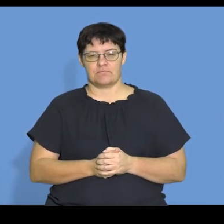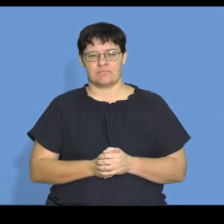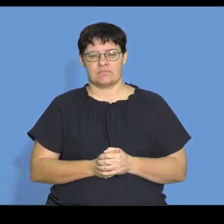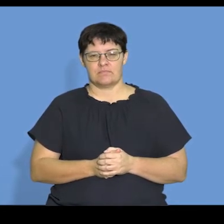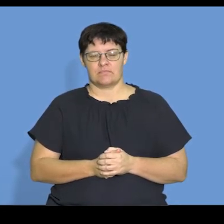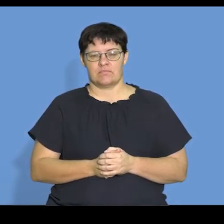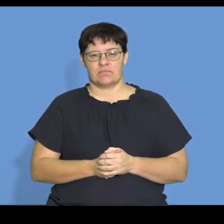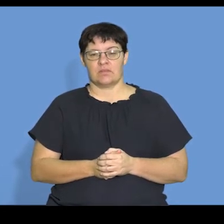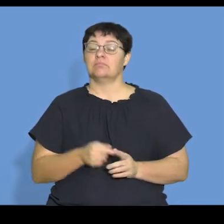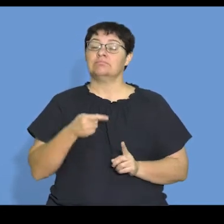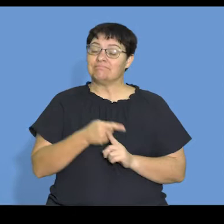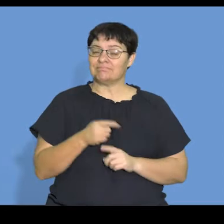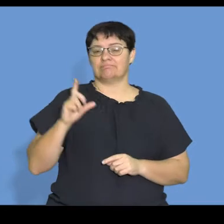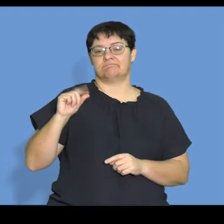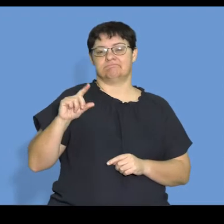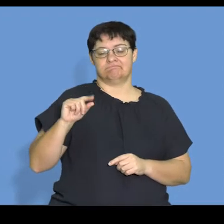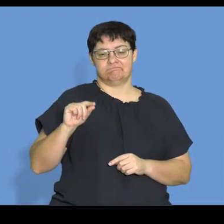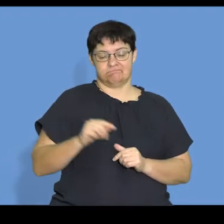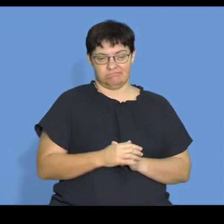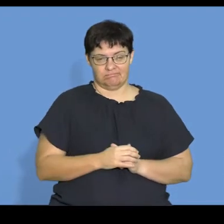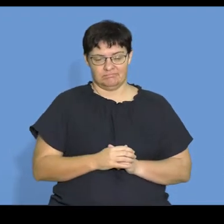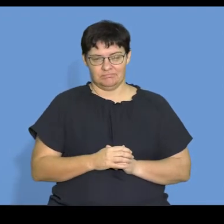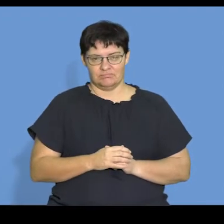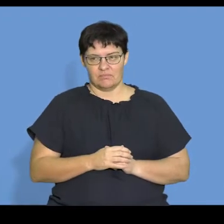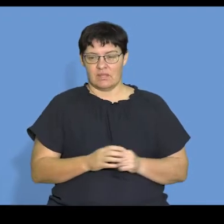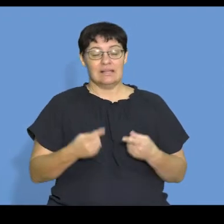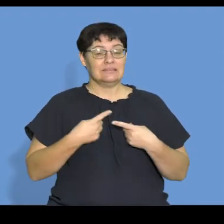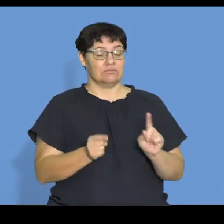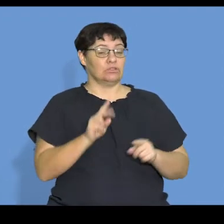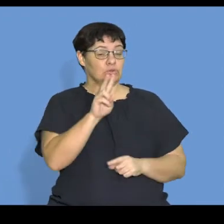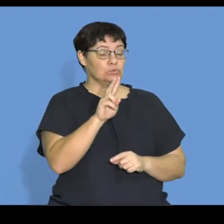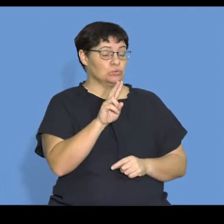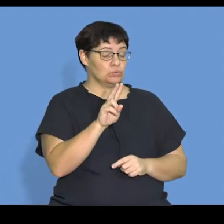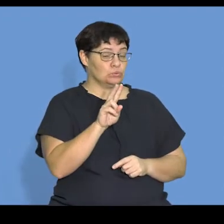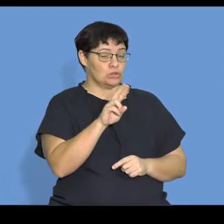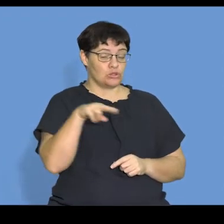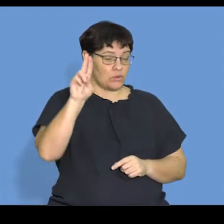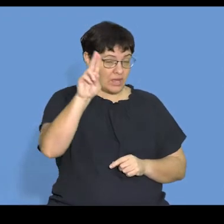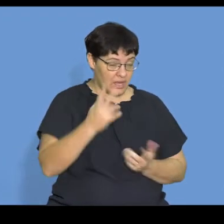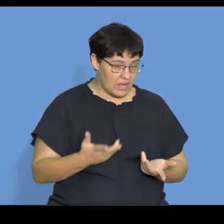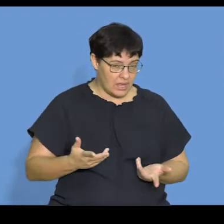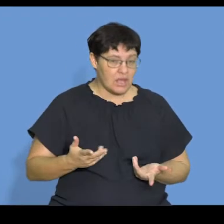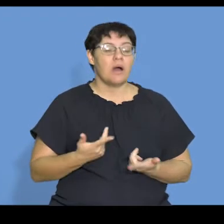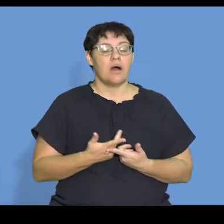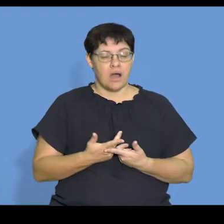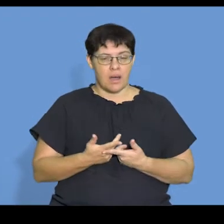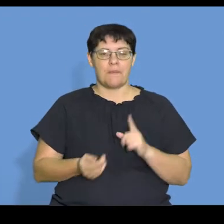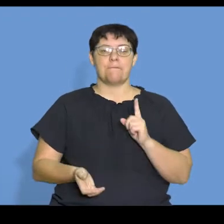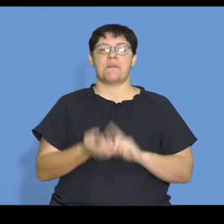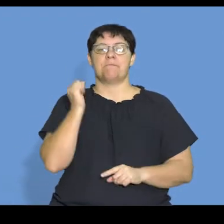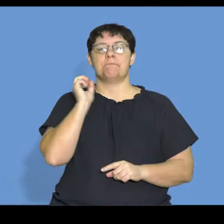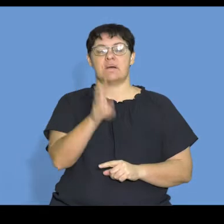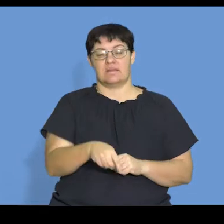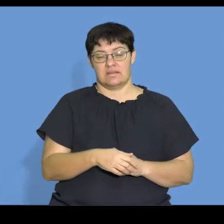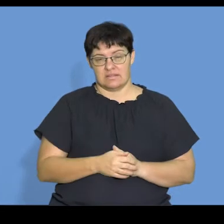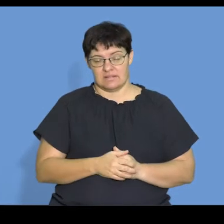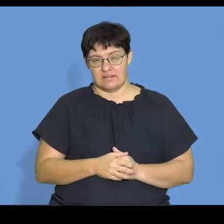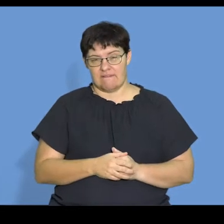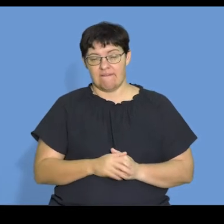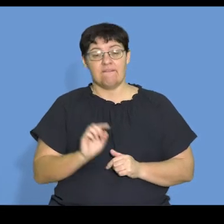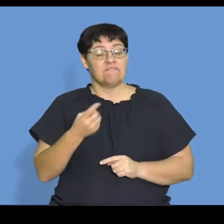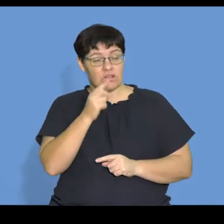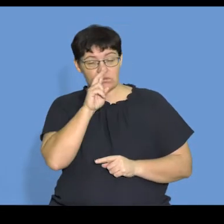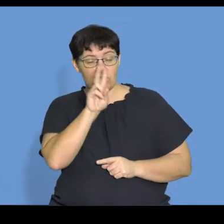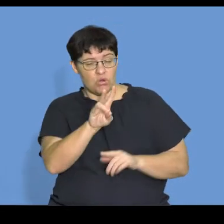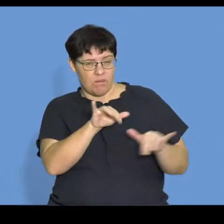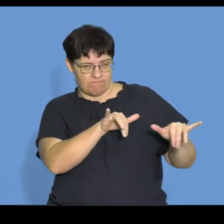an interesting one, right? Is it a difference of 2 squares? We are yet to find out. Firstly, we look at the common